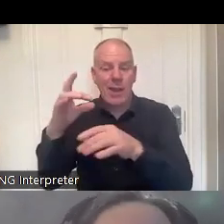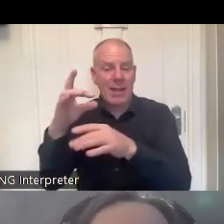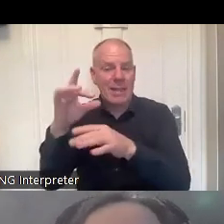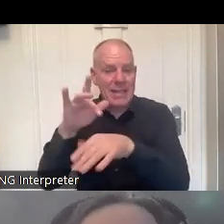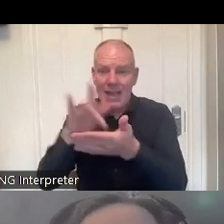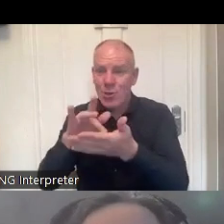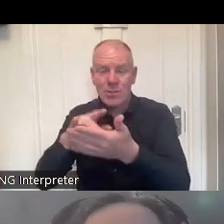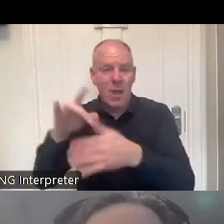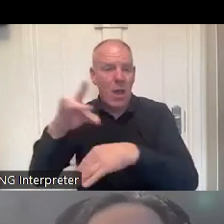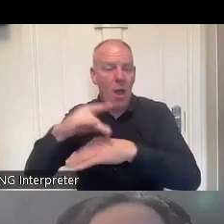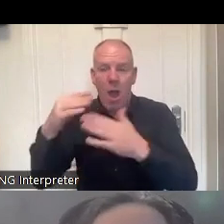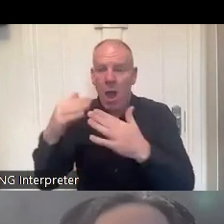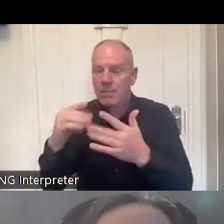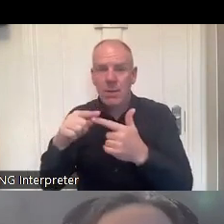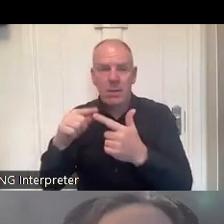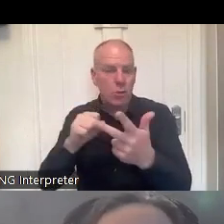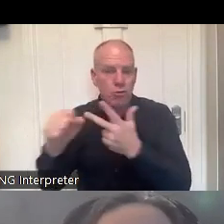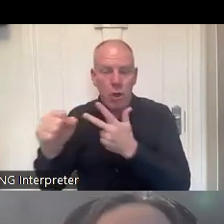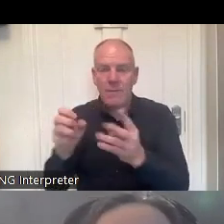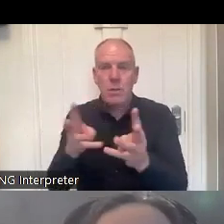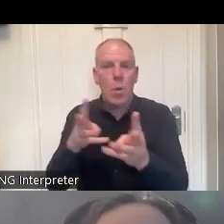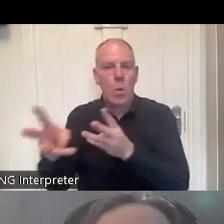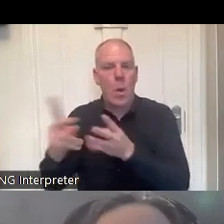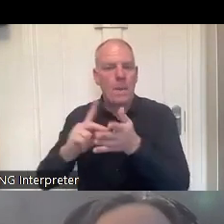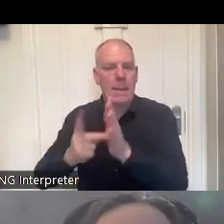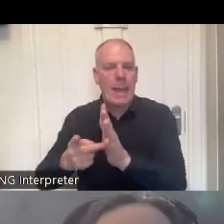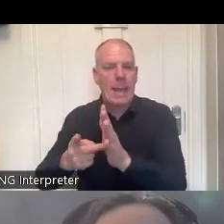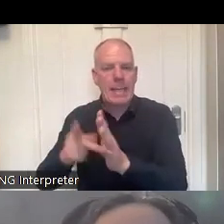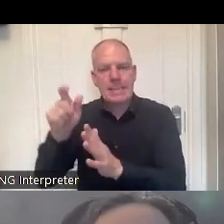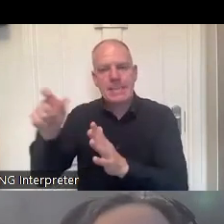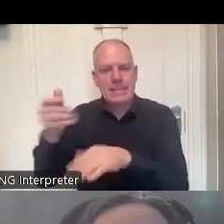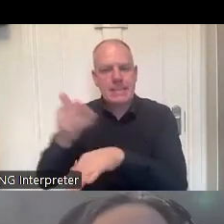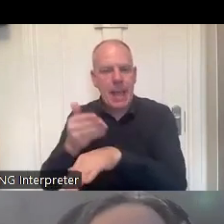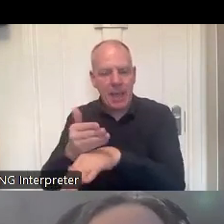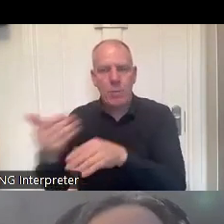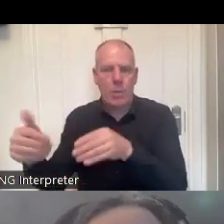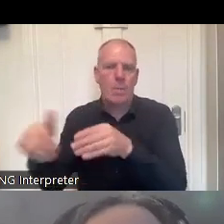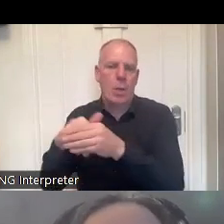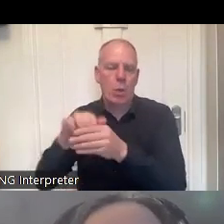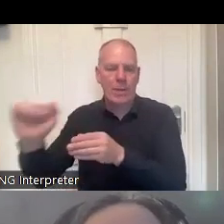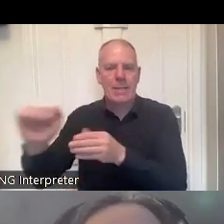services, workforce mapping, etc., will be brought into this.